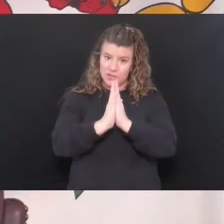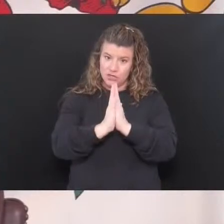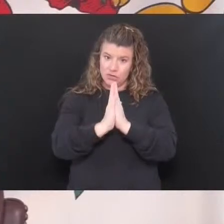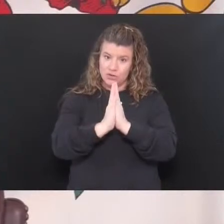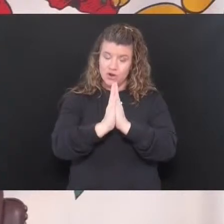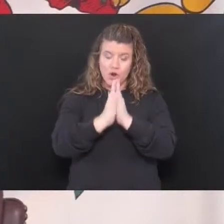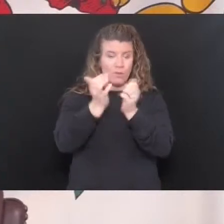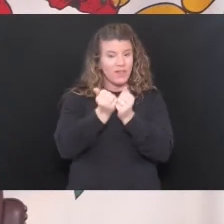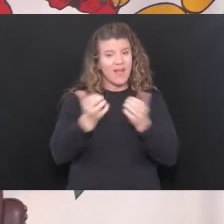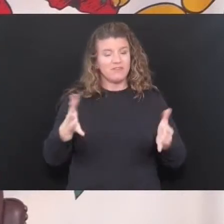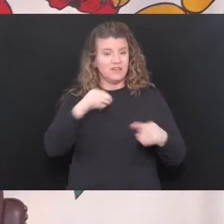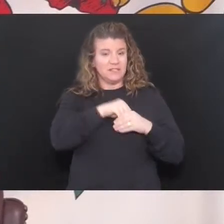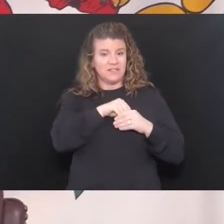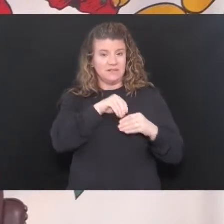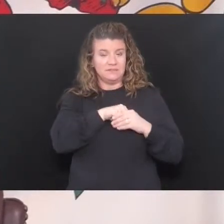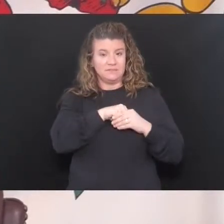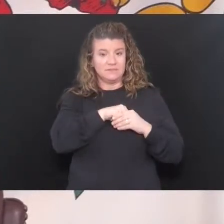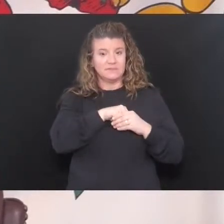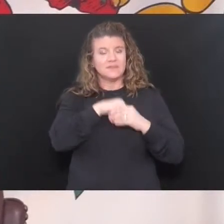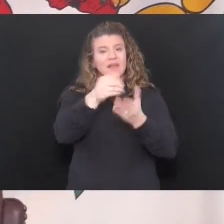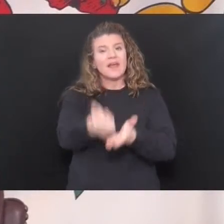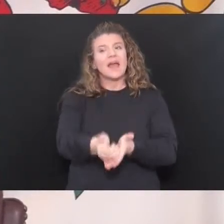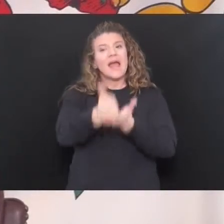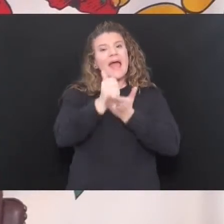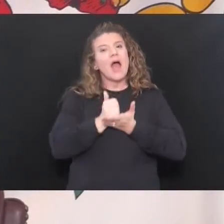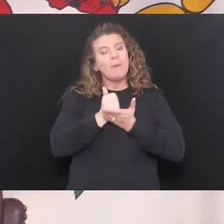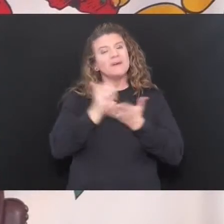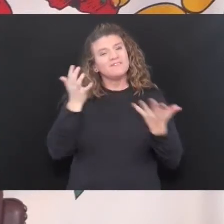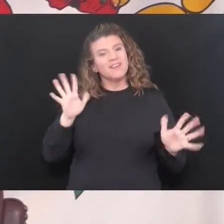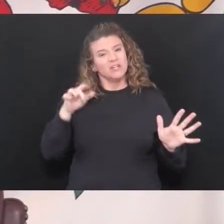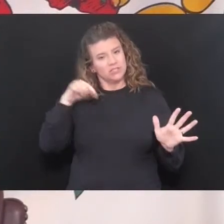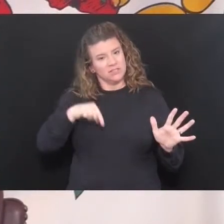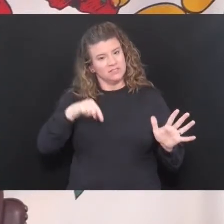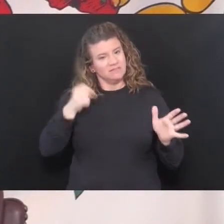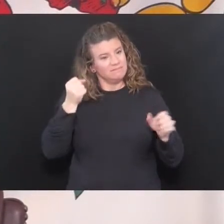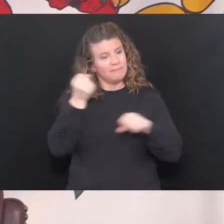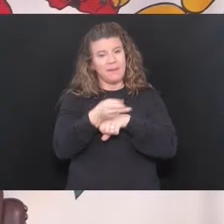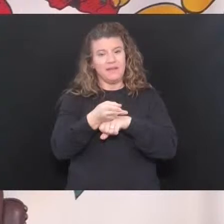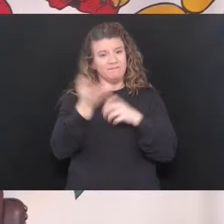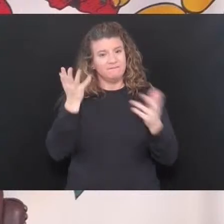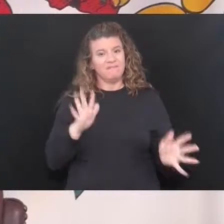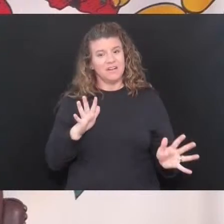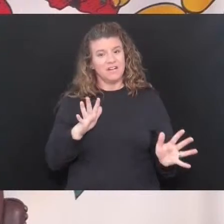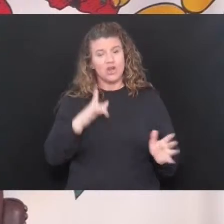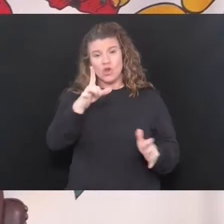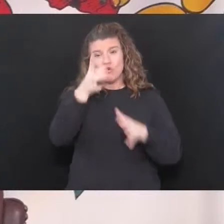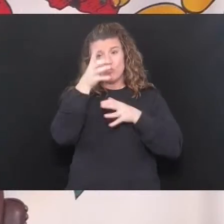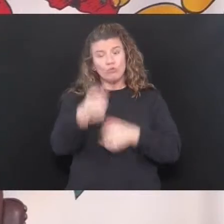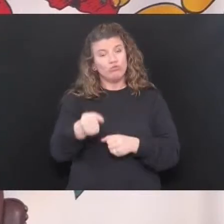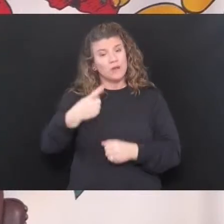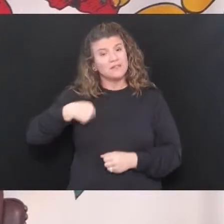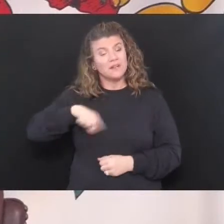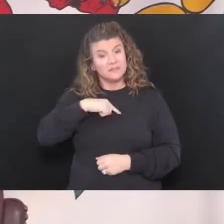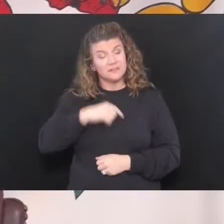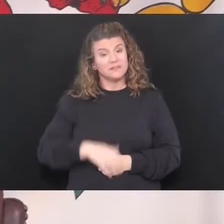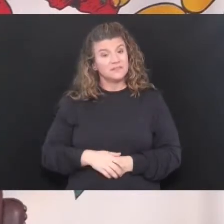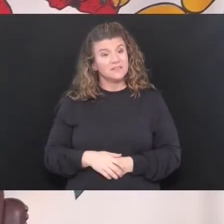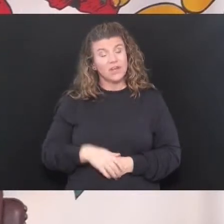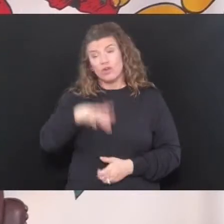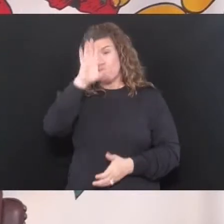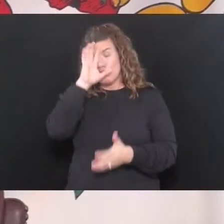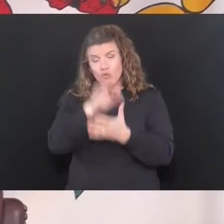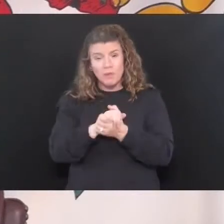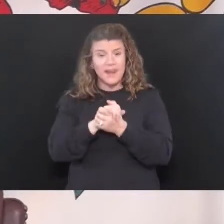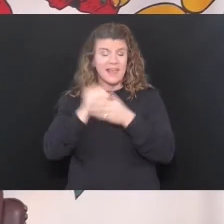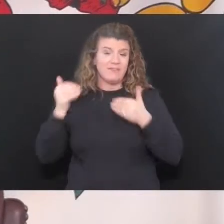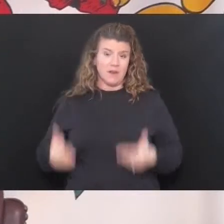with all my heart, help us get across the finish line. You've trusted us. You've